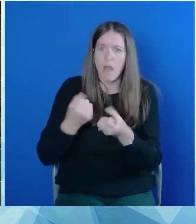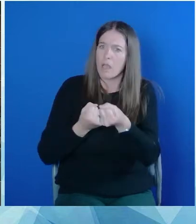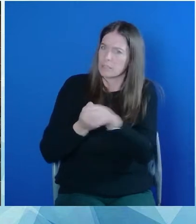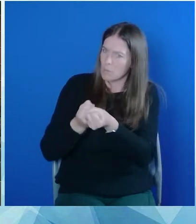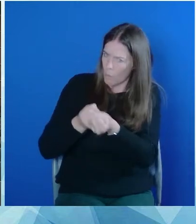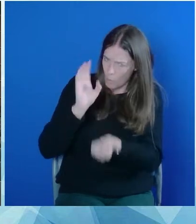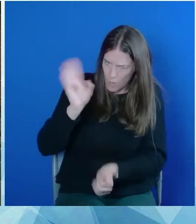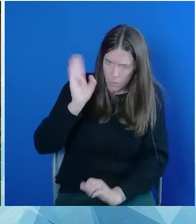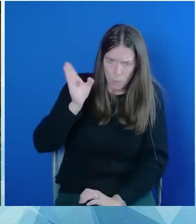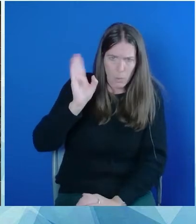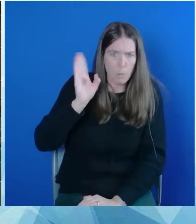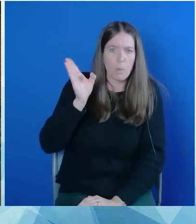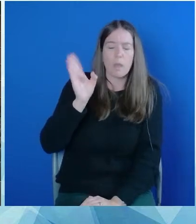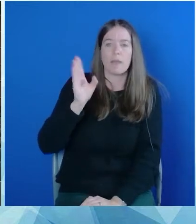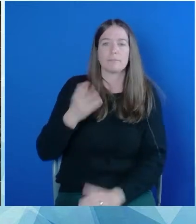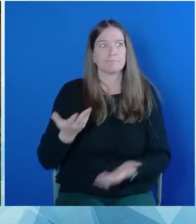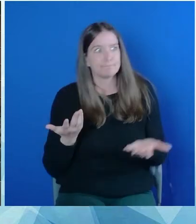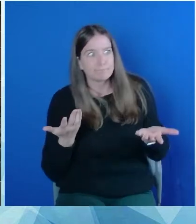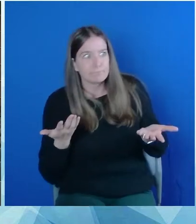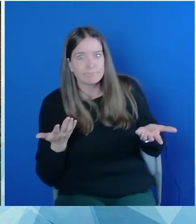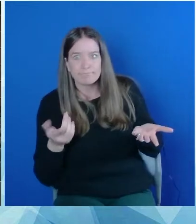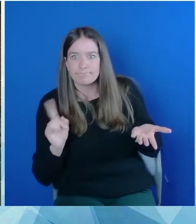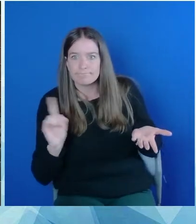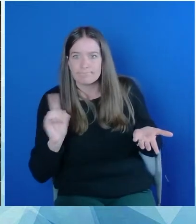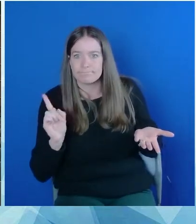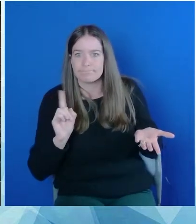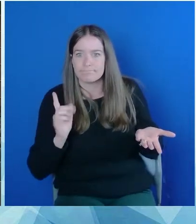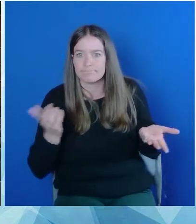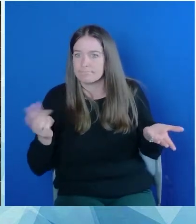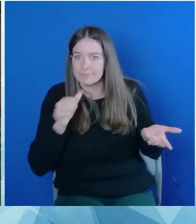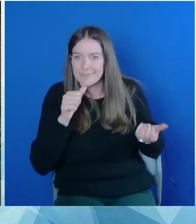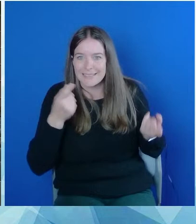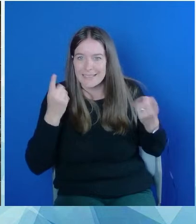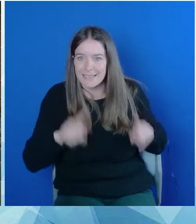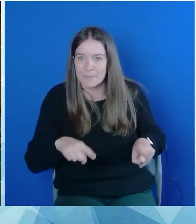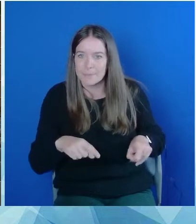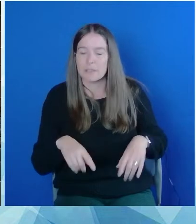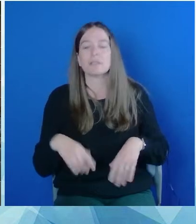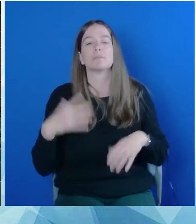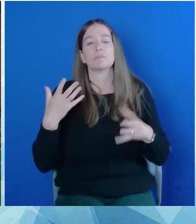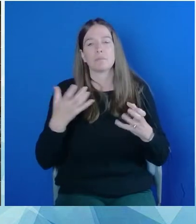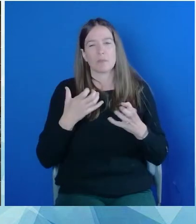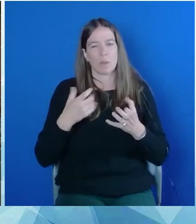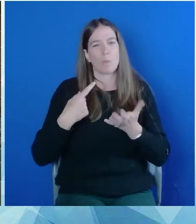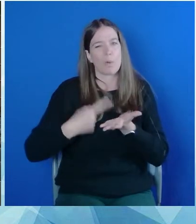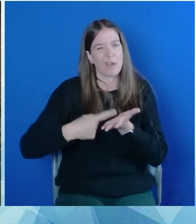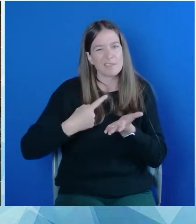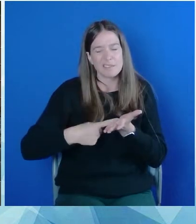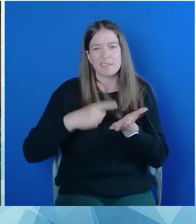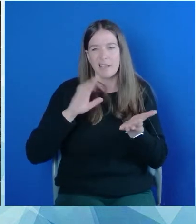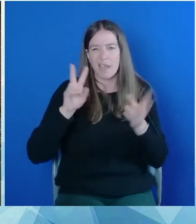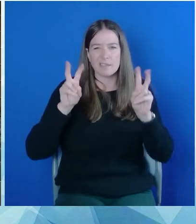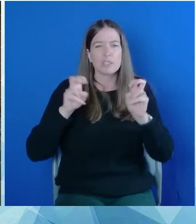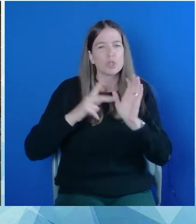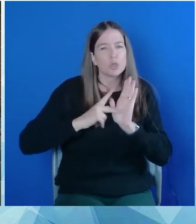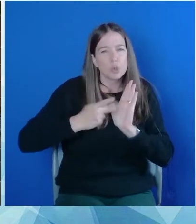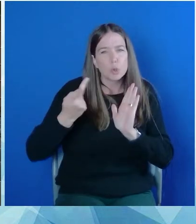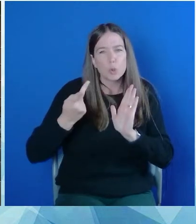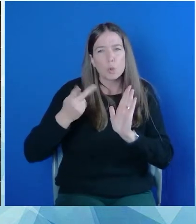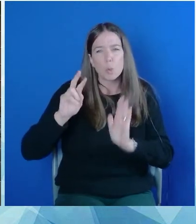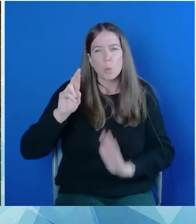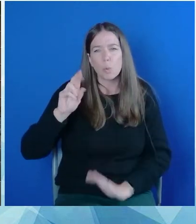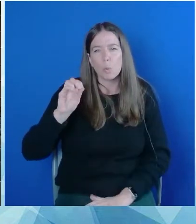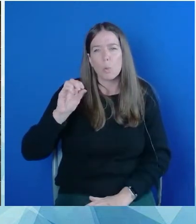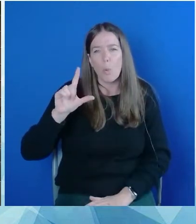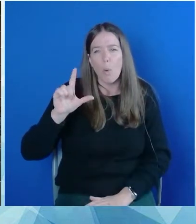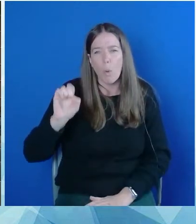not happen. I also wanted to discuss the dual role. There are staff who have students, children on this campus,